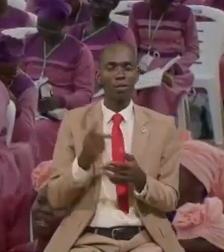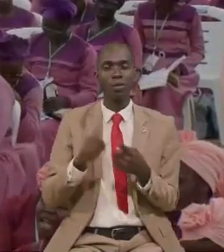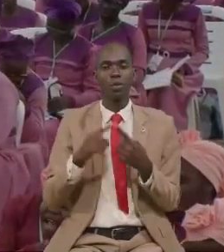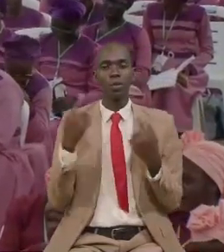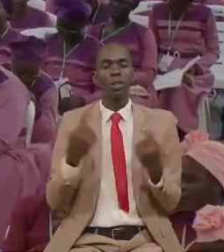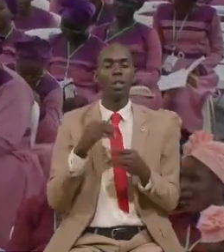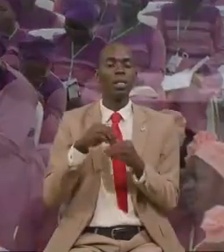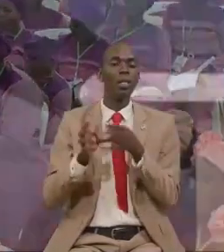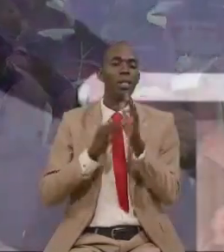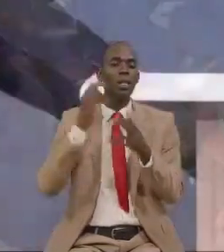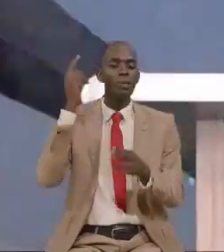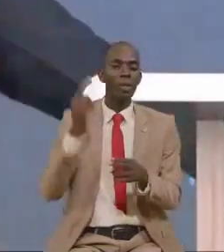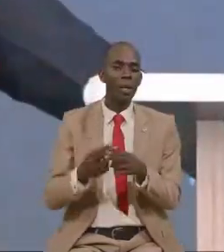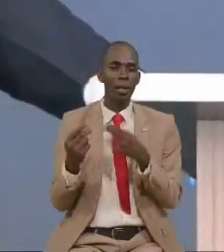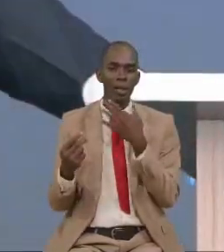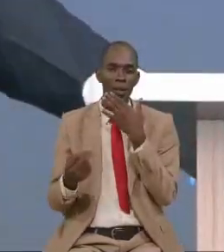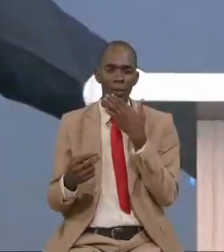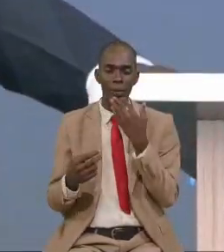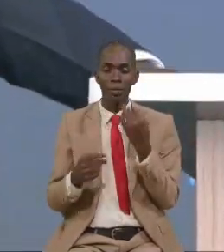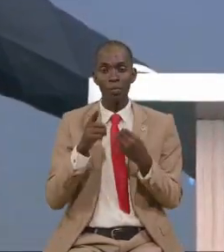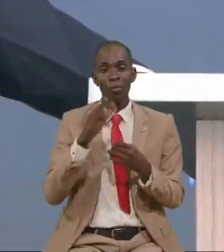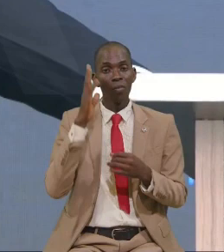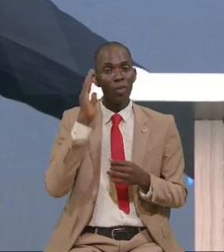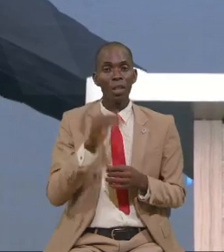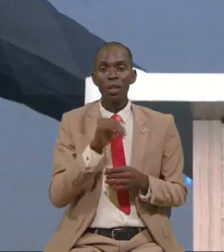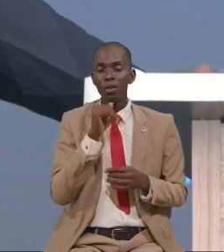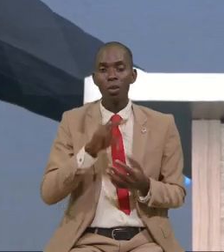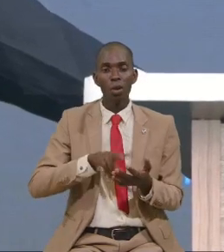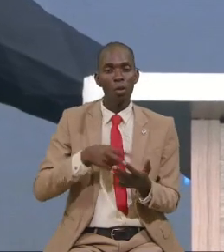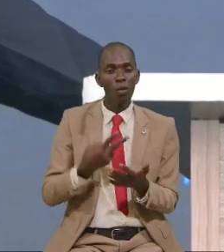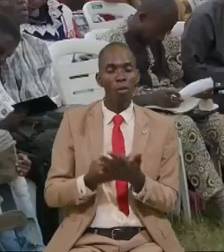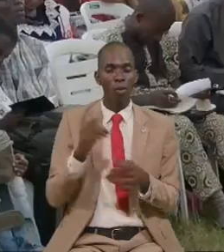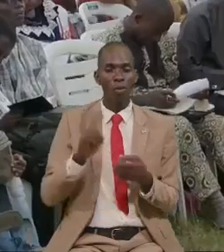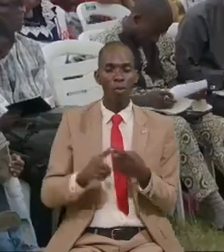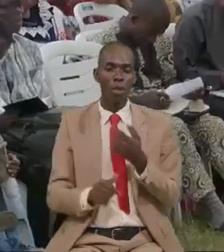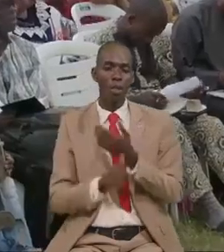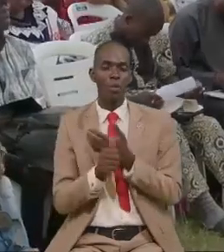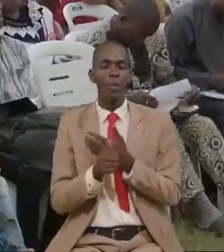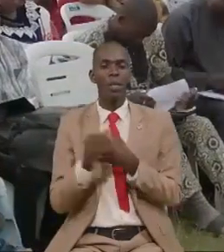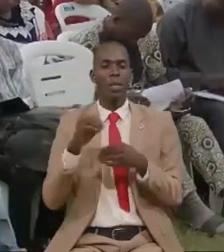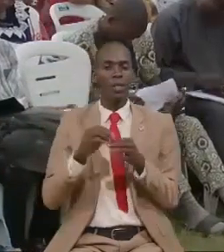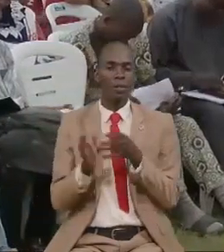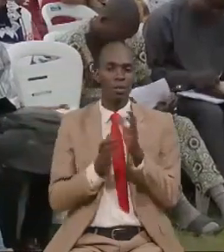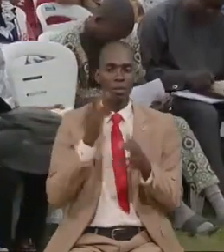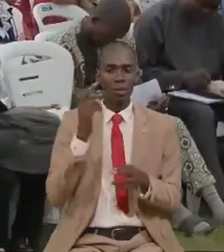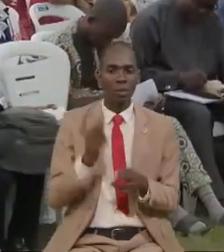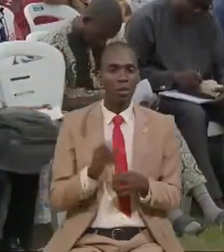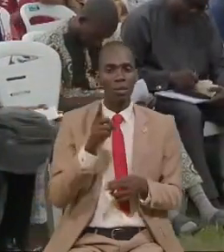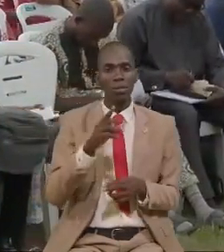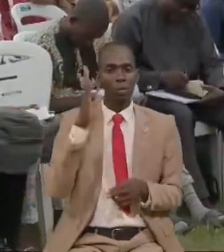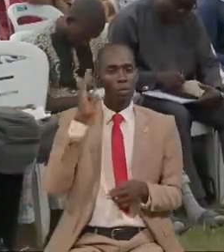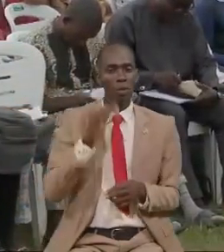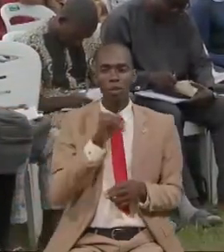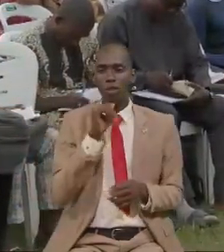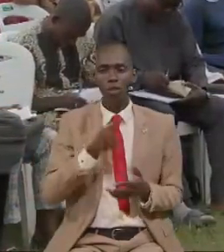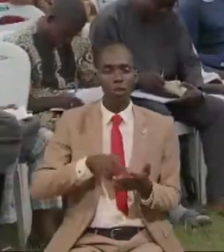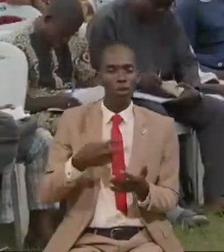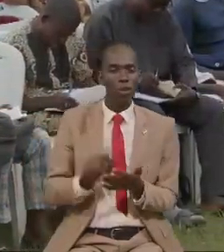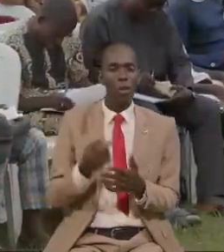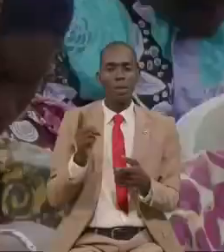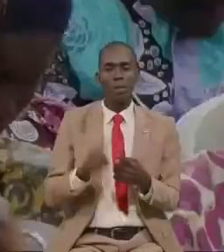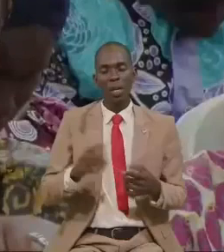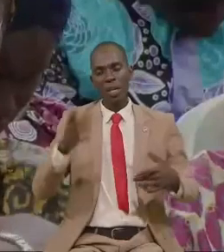Amen. Yes. You'll not fall into danger. Yes. You'll not fall into sickness.